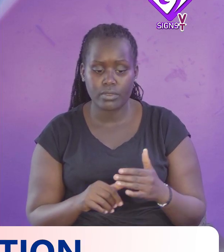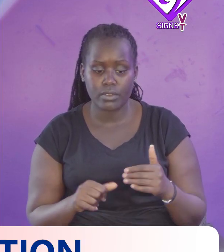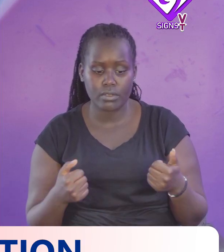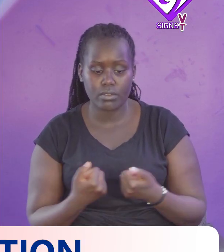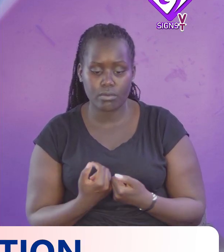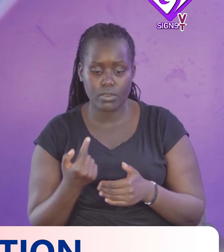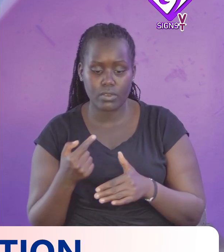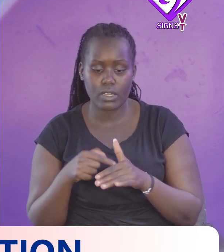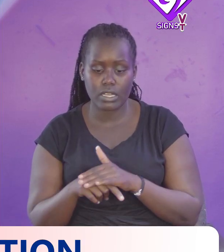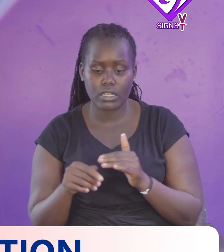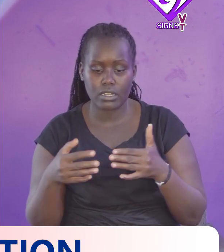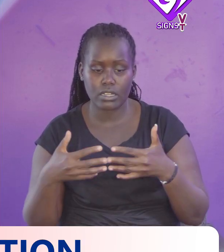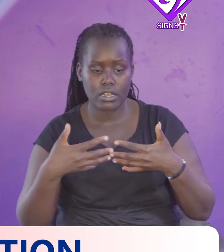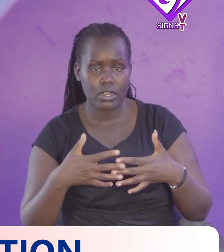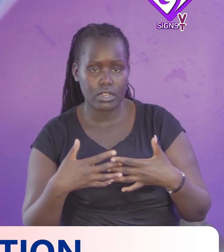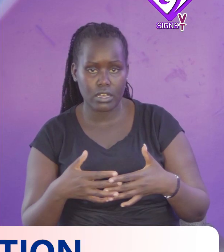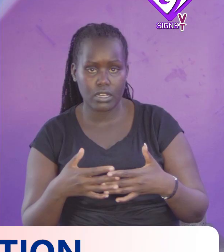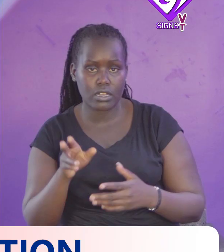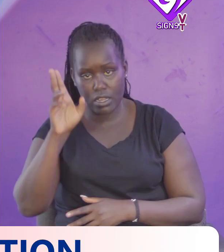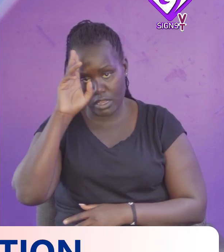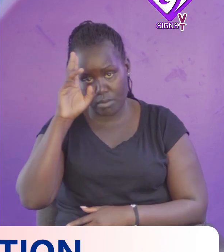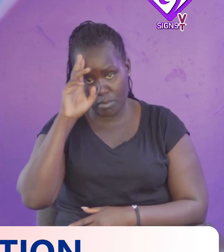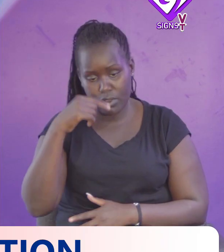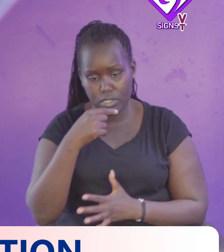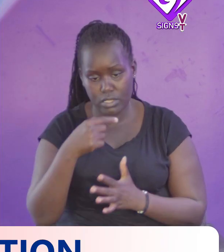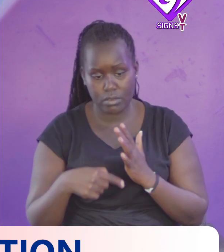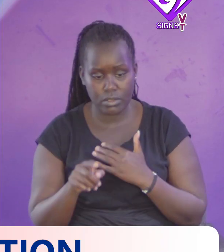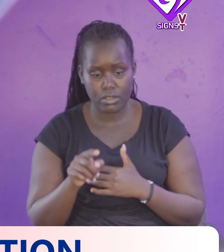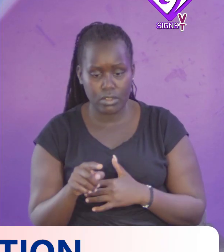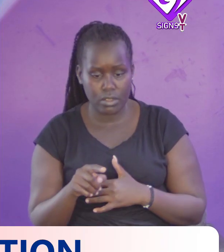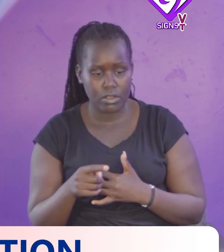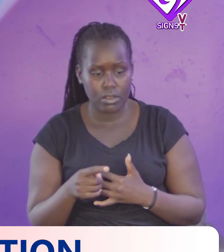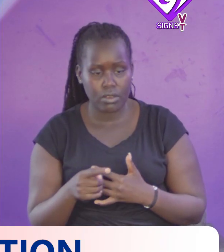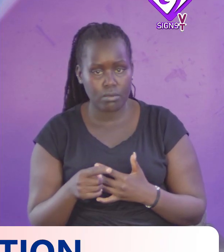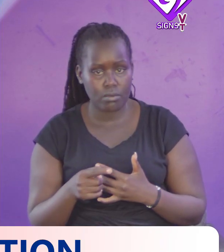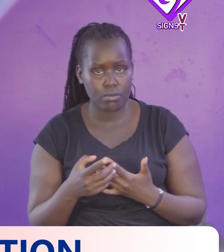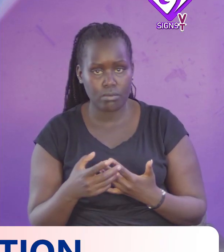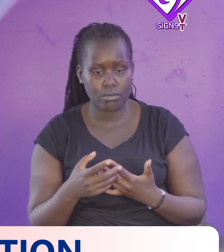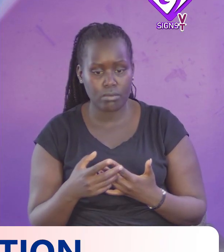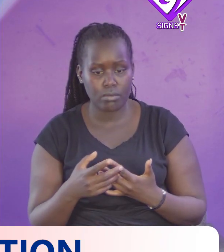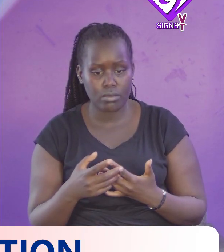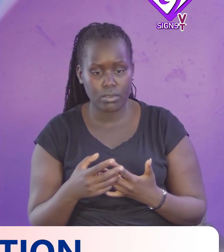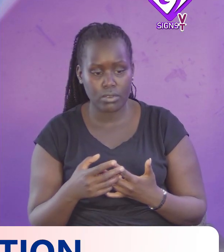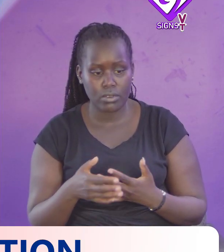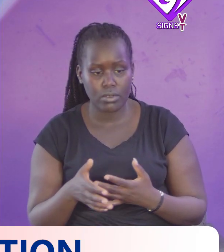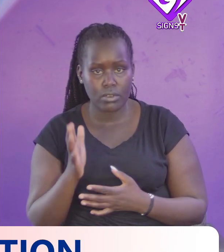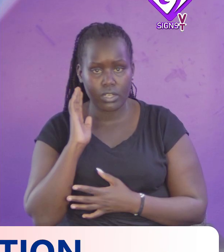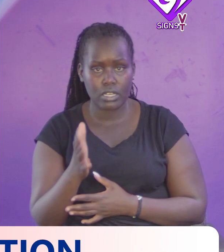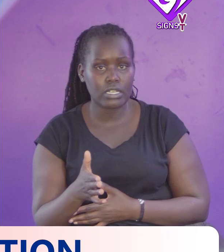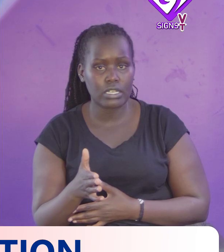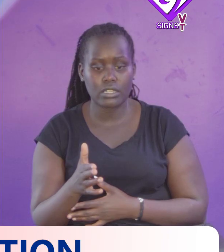the gate and the police officers at Nyayo Stadium just said, sasa huyu mnamweka hapa nini? Take him straight to the body.